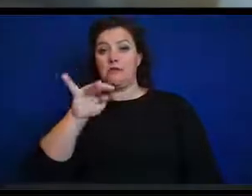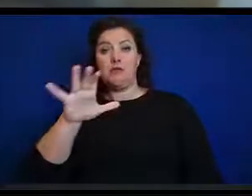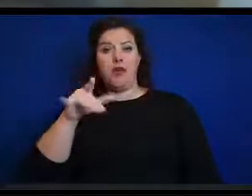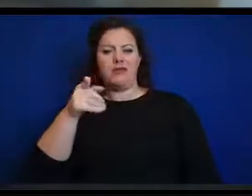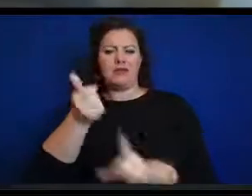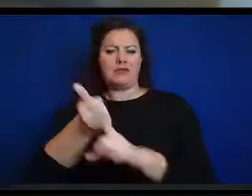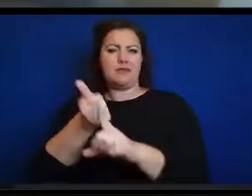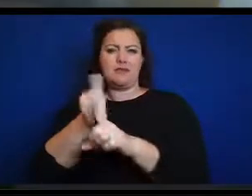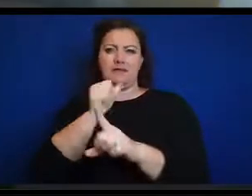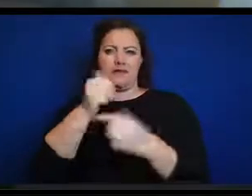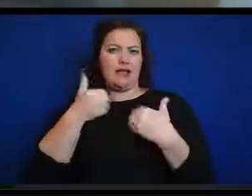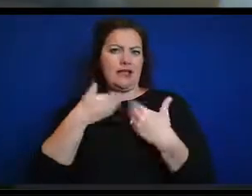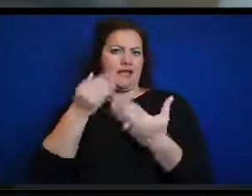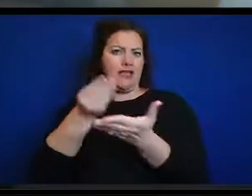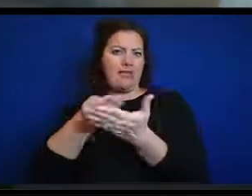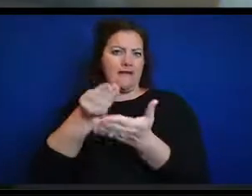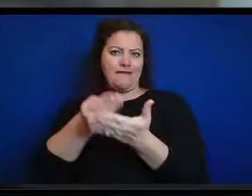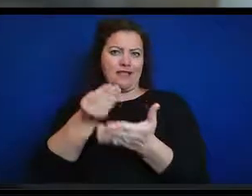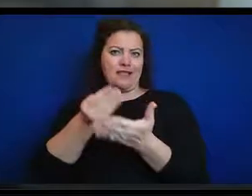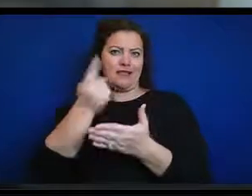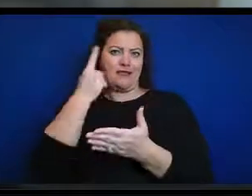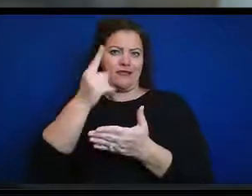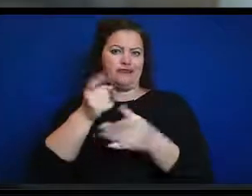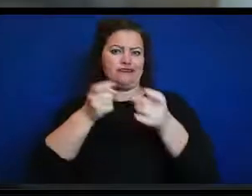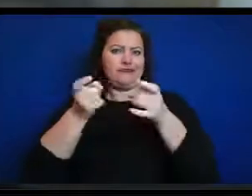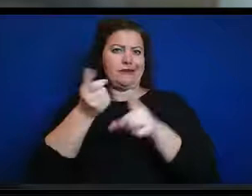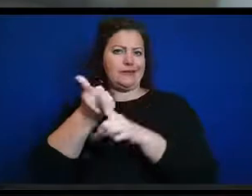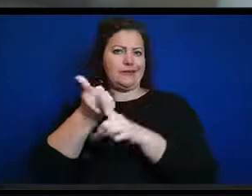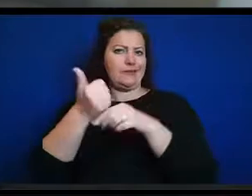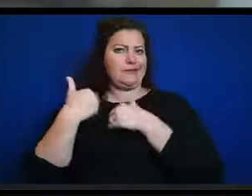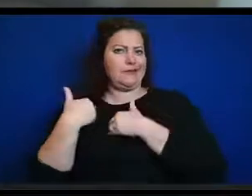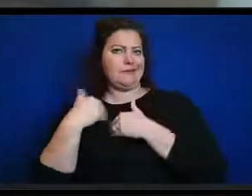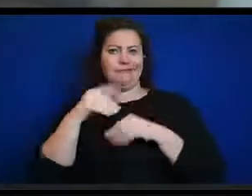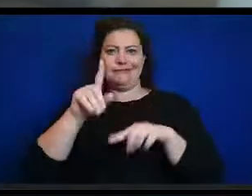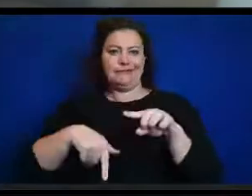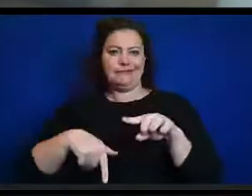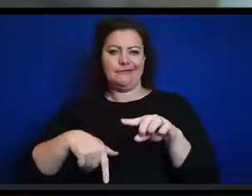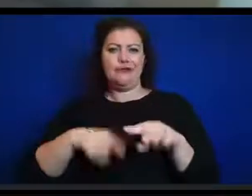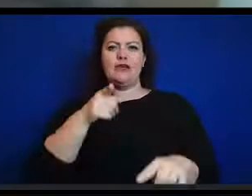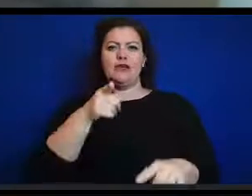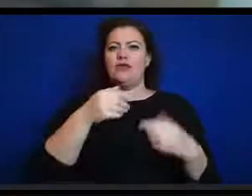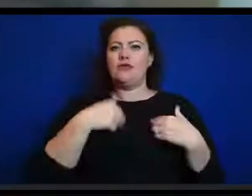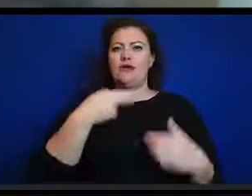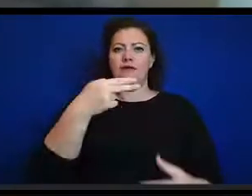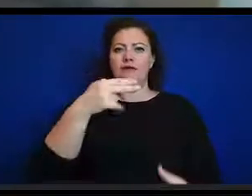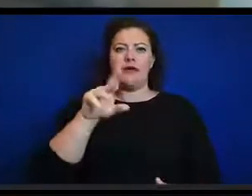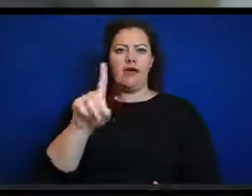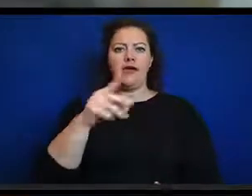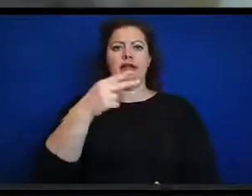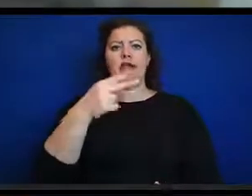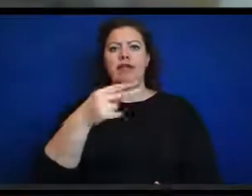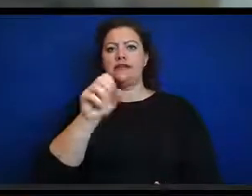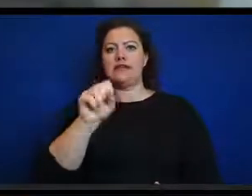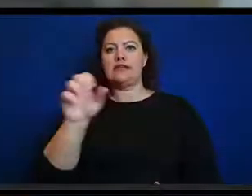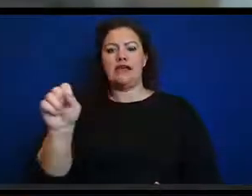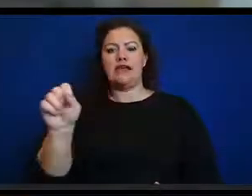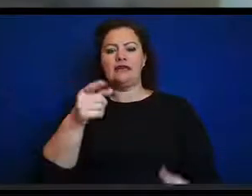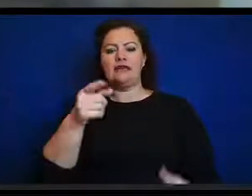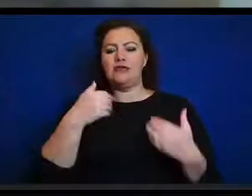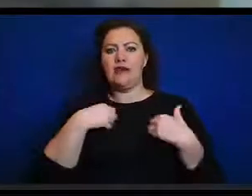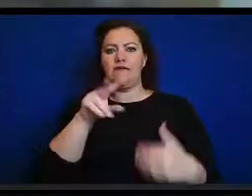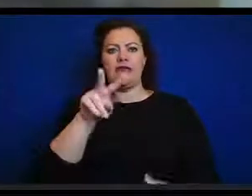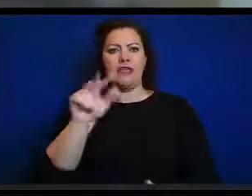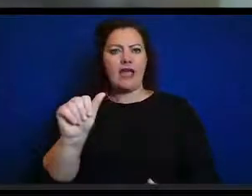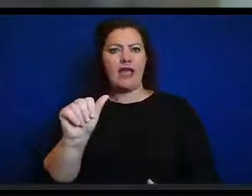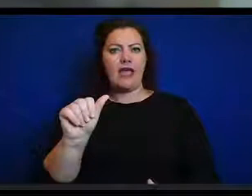wherewithal to bear the burden by itself. You've got HUD, you've got HHS, you've got the VA